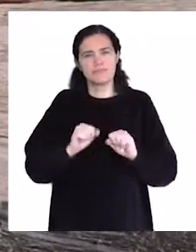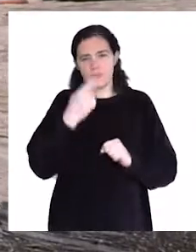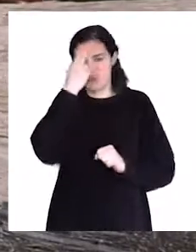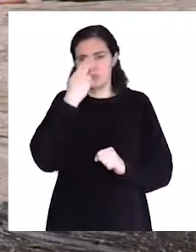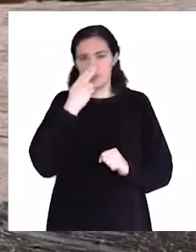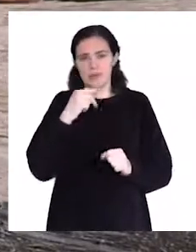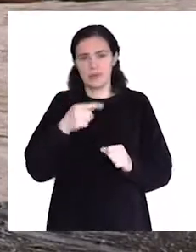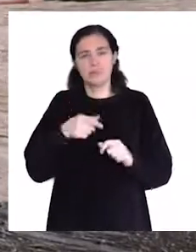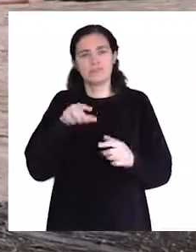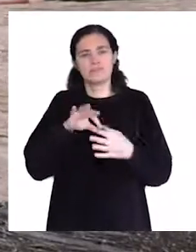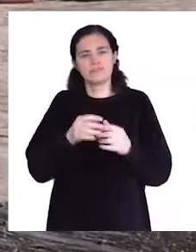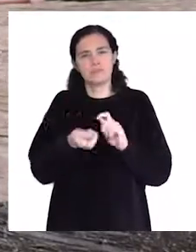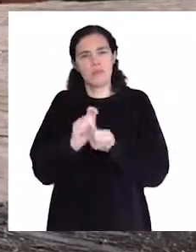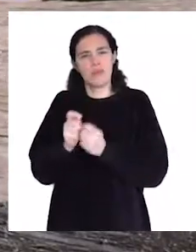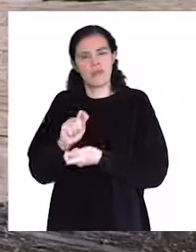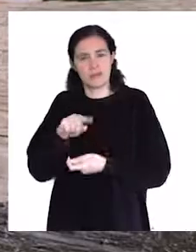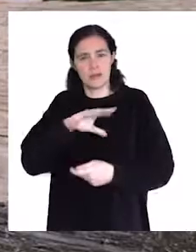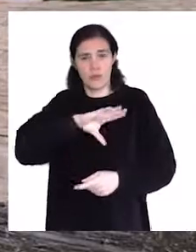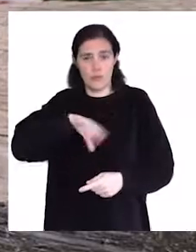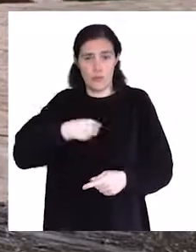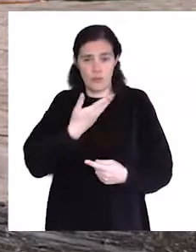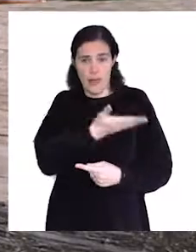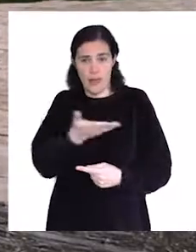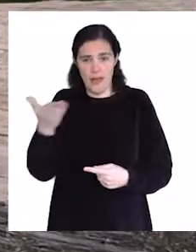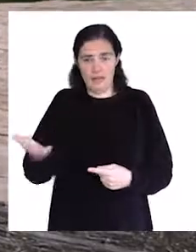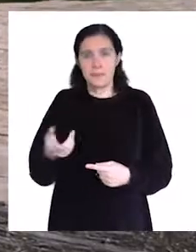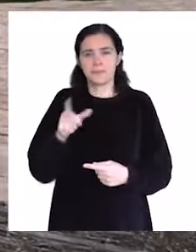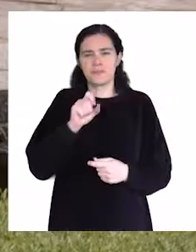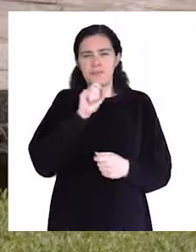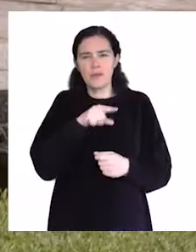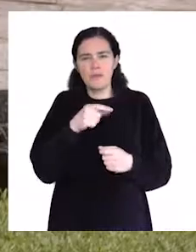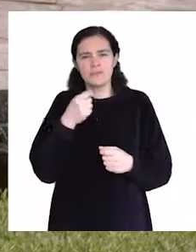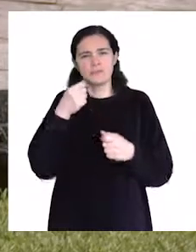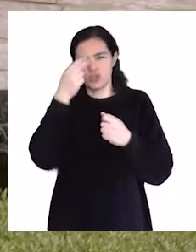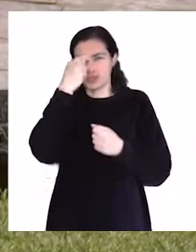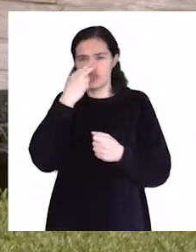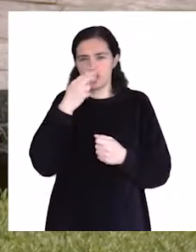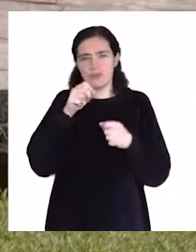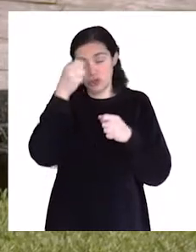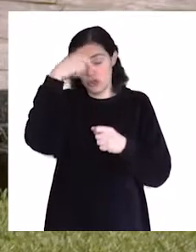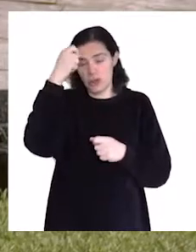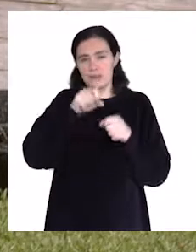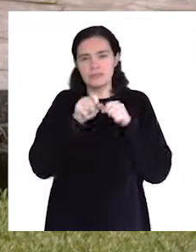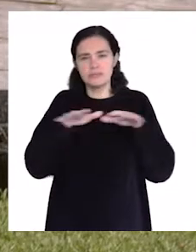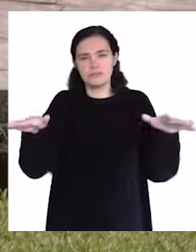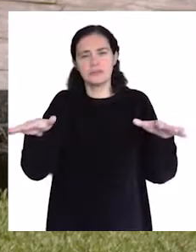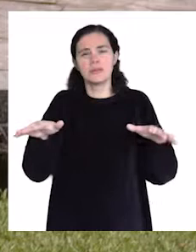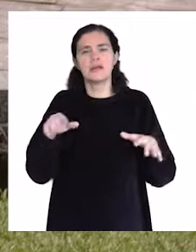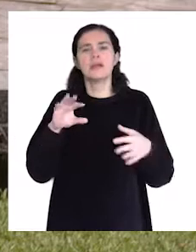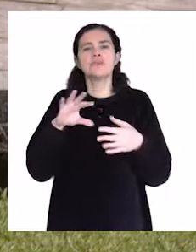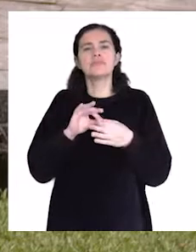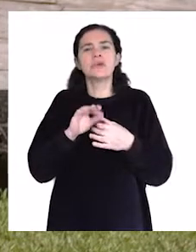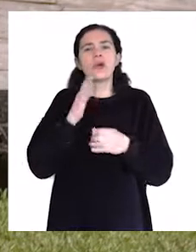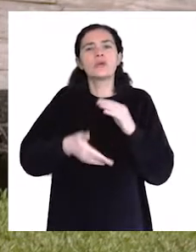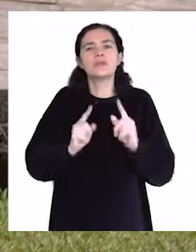structure actually have a story about the change happening in the world. But then you can also expand this story